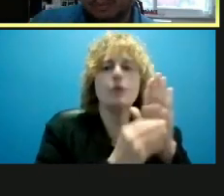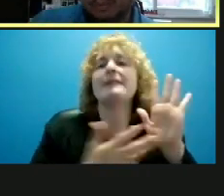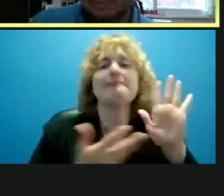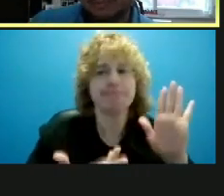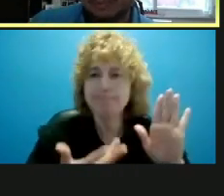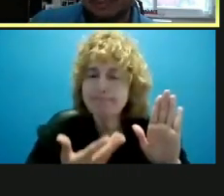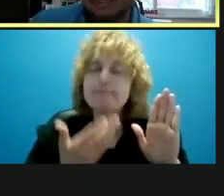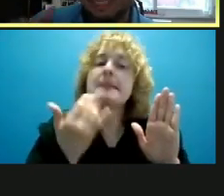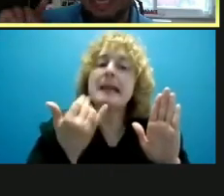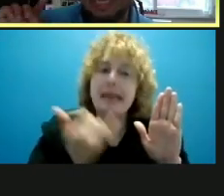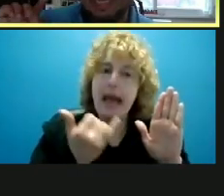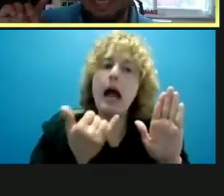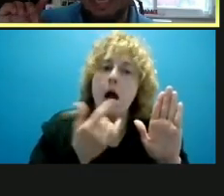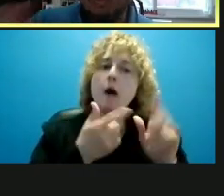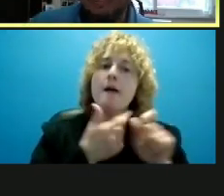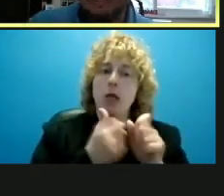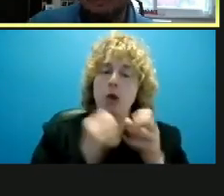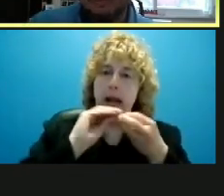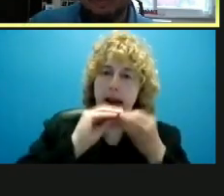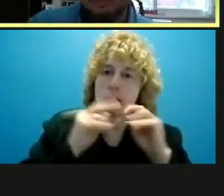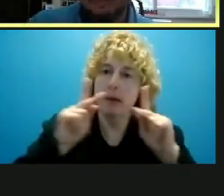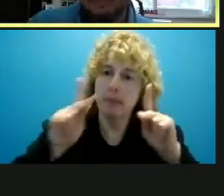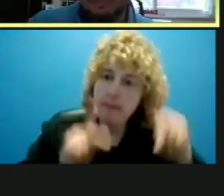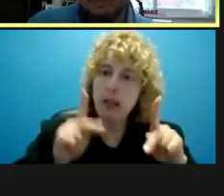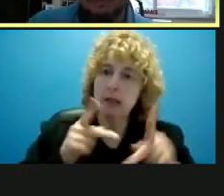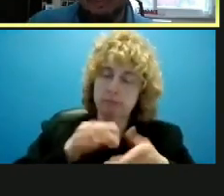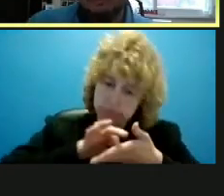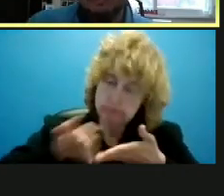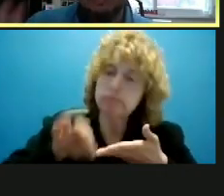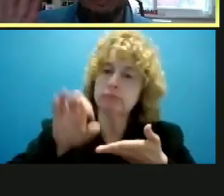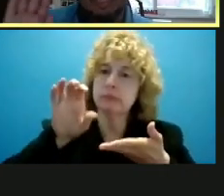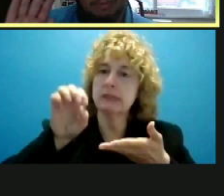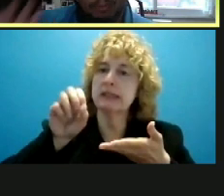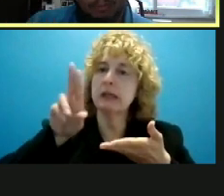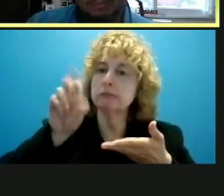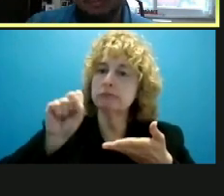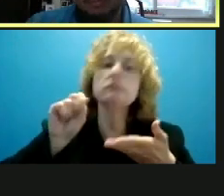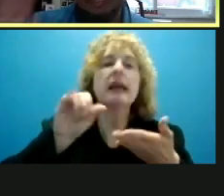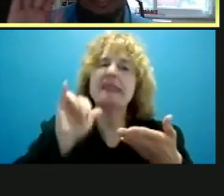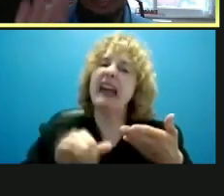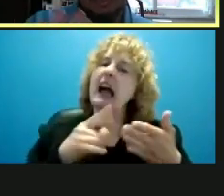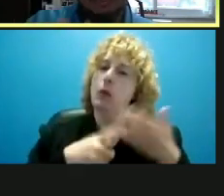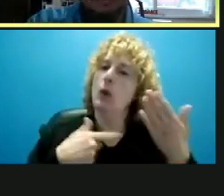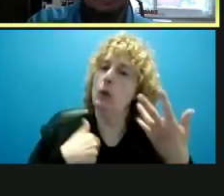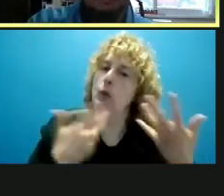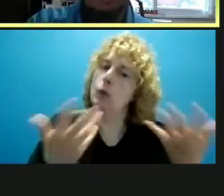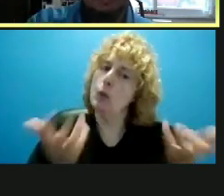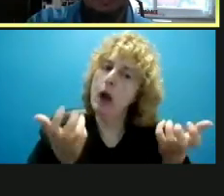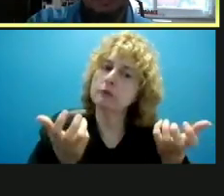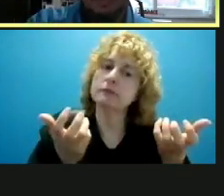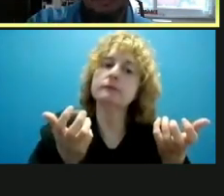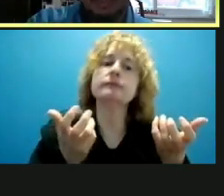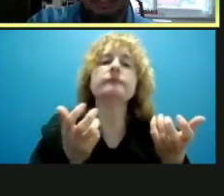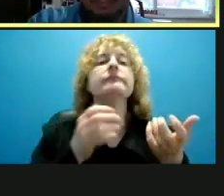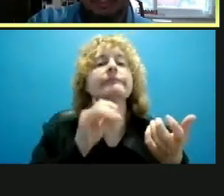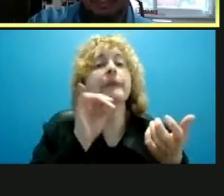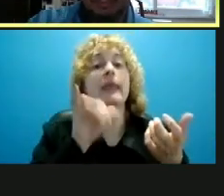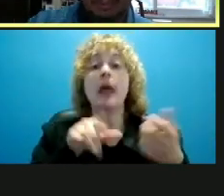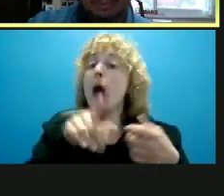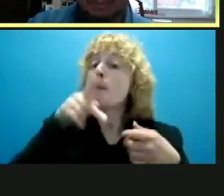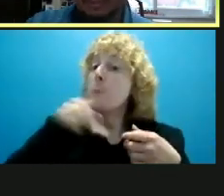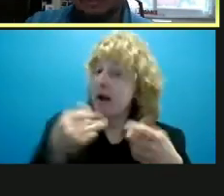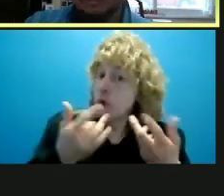show this small exercise. And I wish I could spend more time in this today, but I won't. But again, this PowerPoint can be available